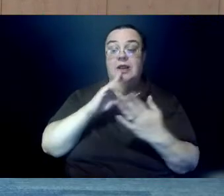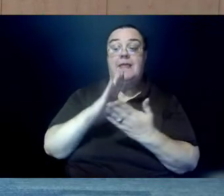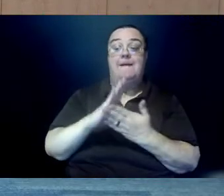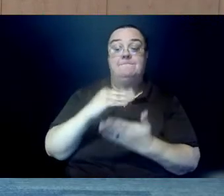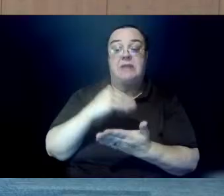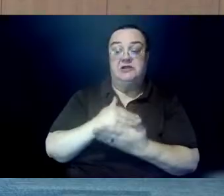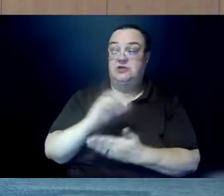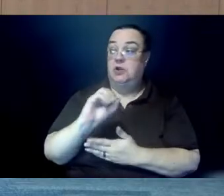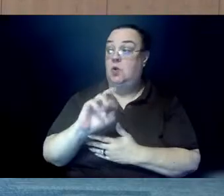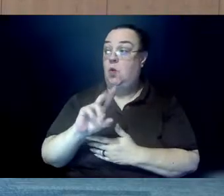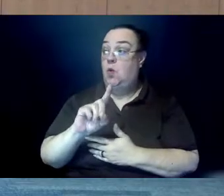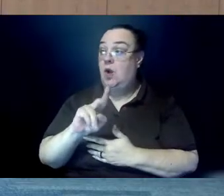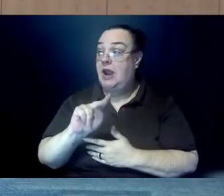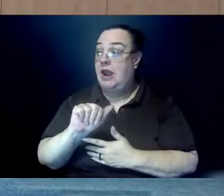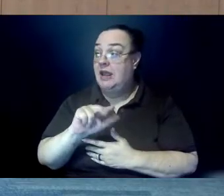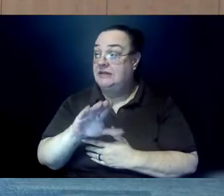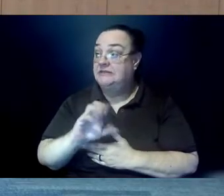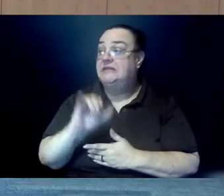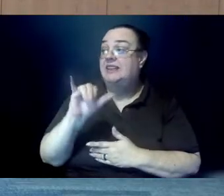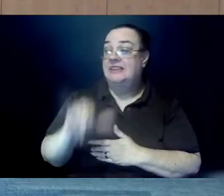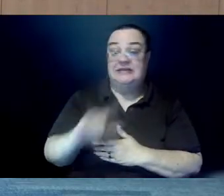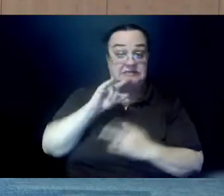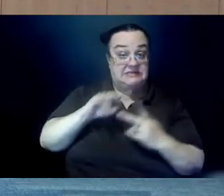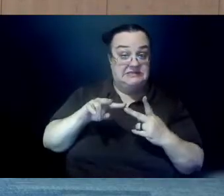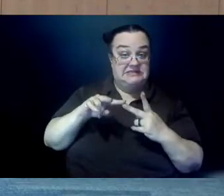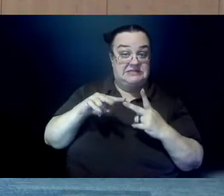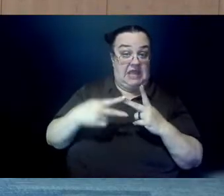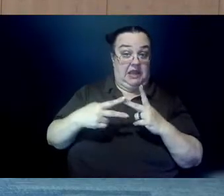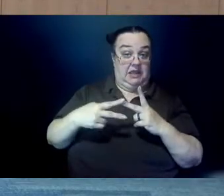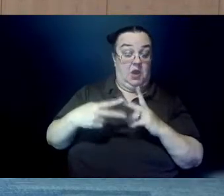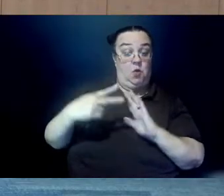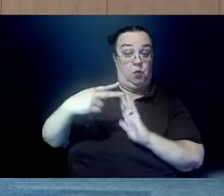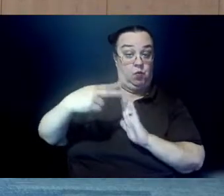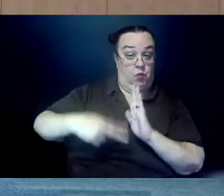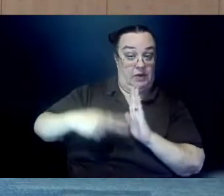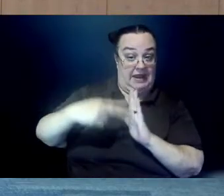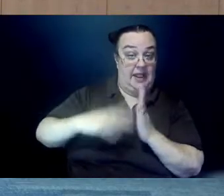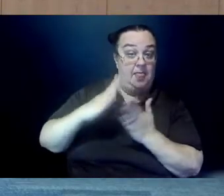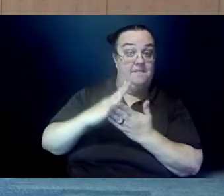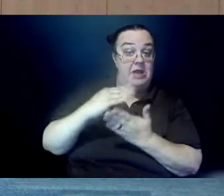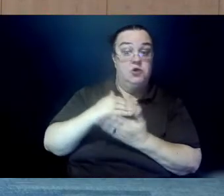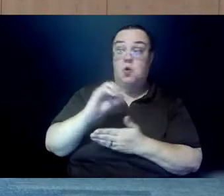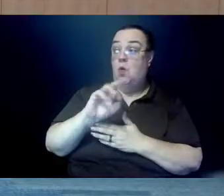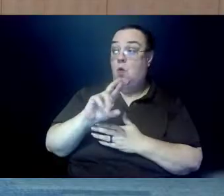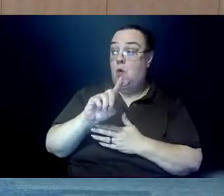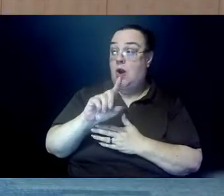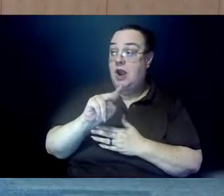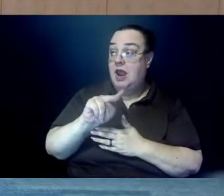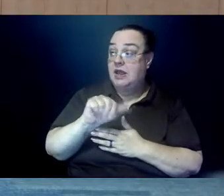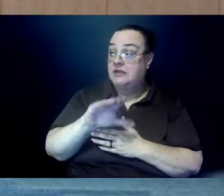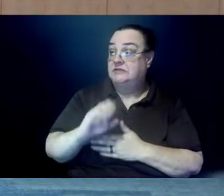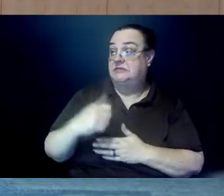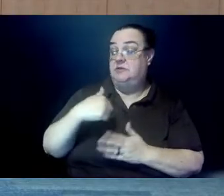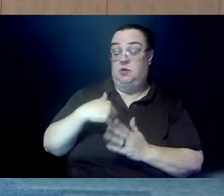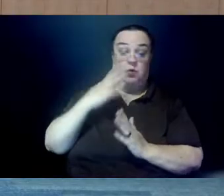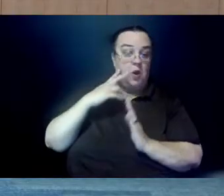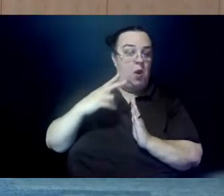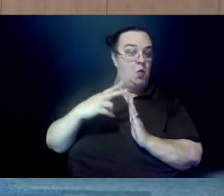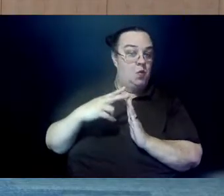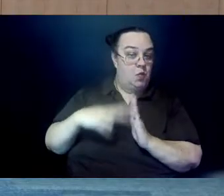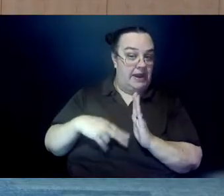ordinance. This is the second reader of the budget ordinance. I will read